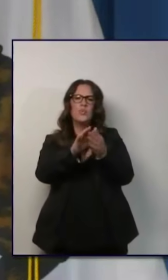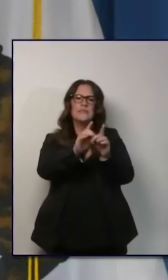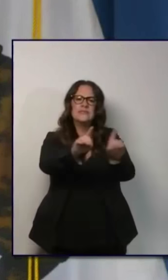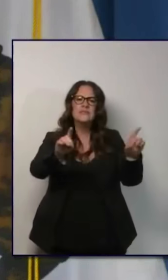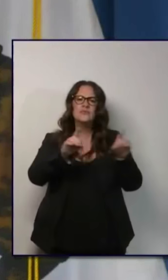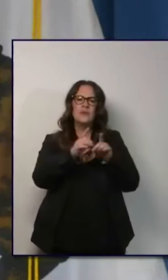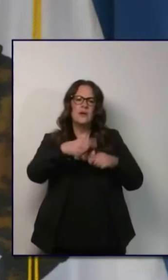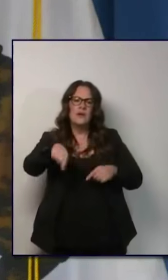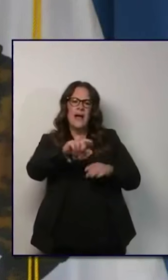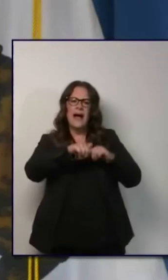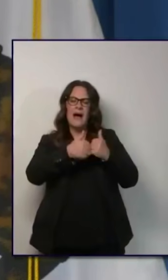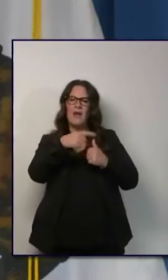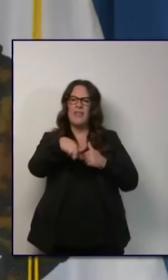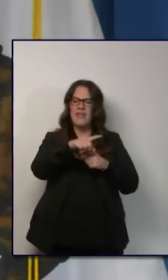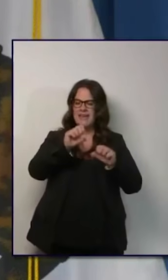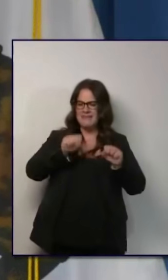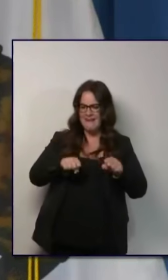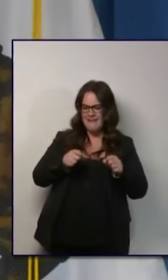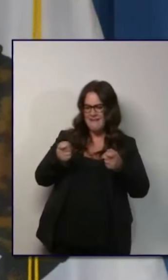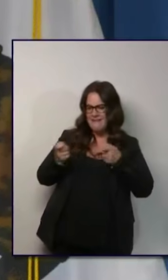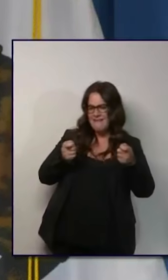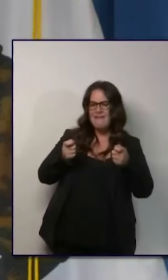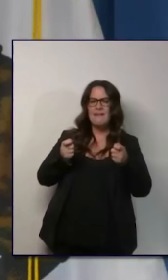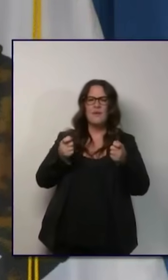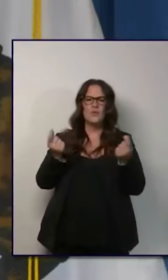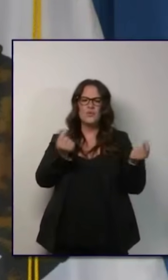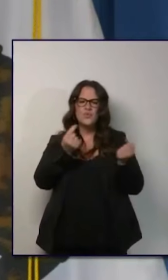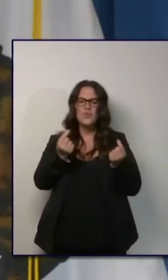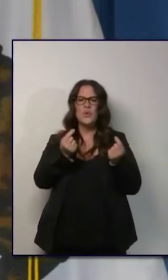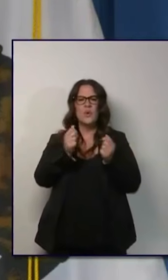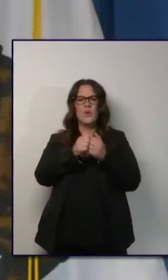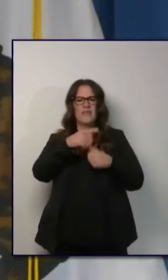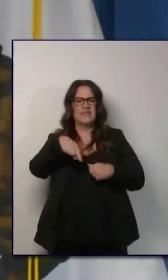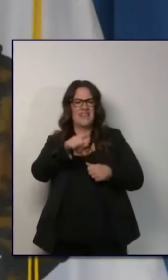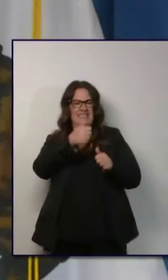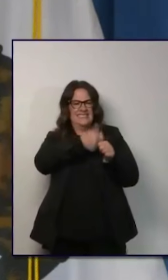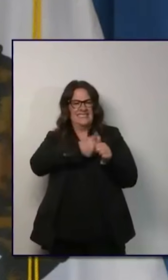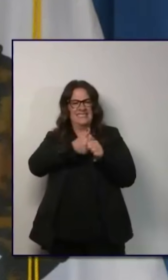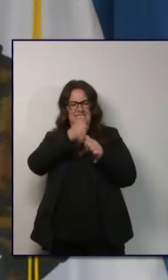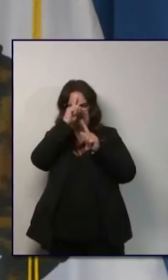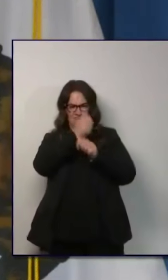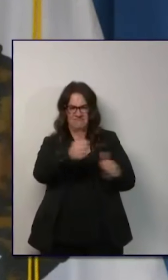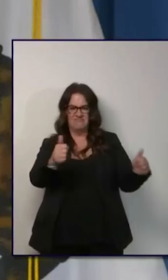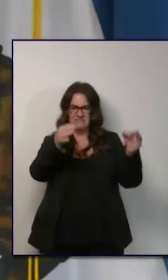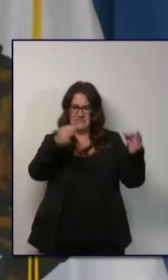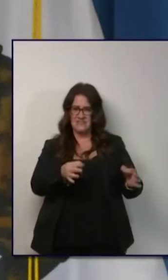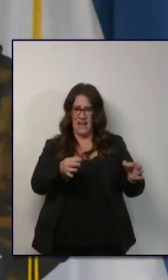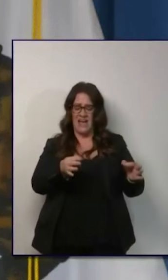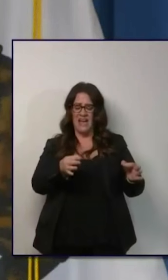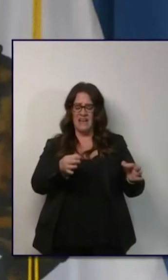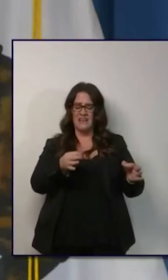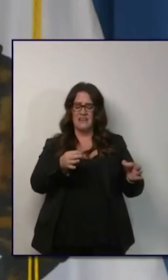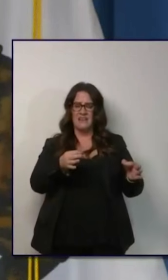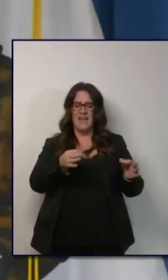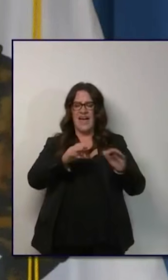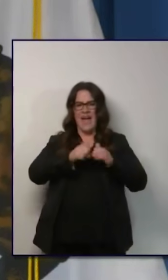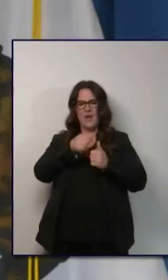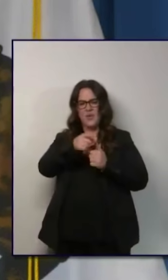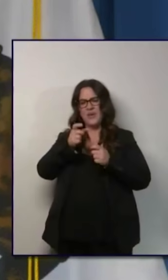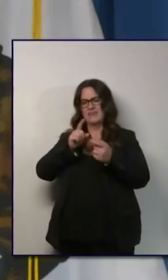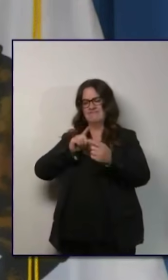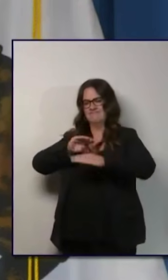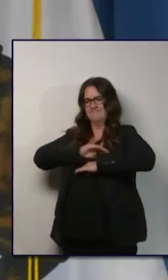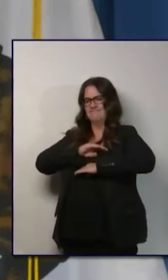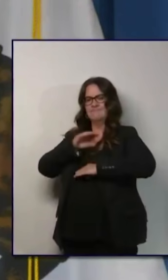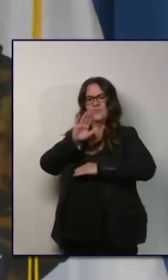on their own, on a district-by-district basis, what they feel is best for them to address the learning loss. And that